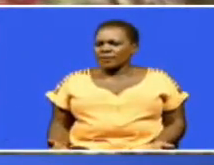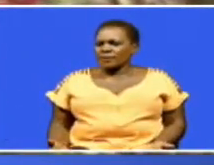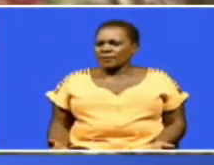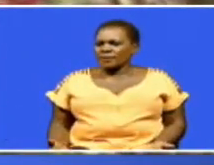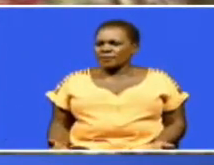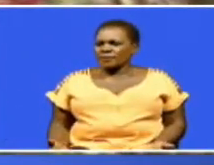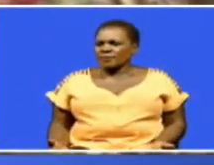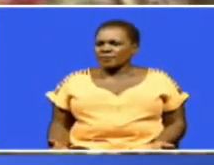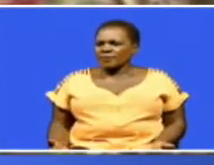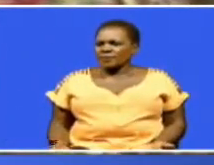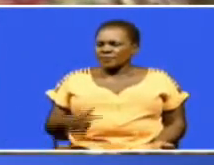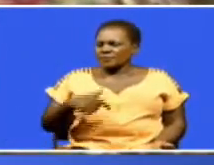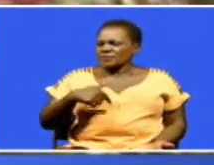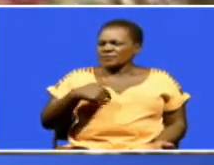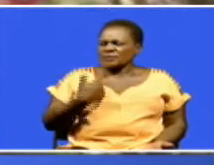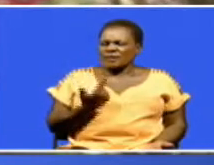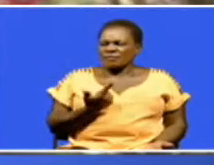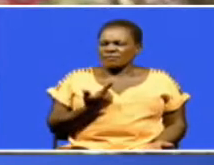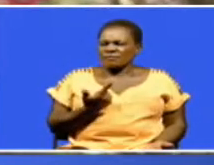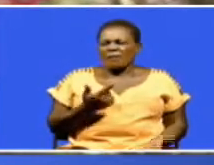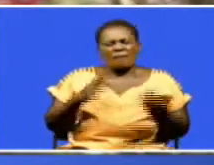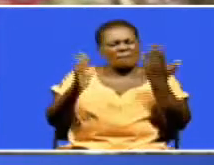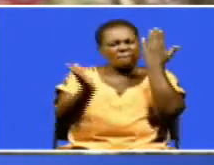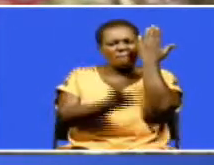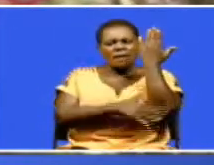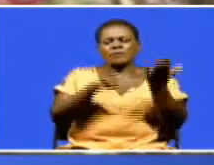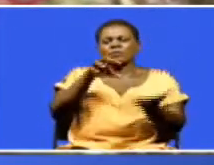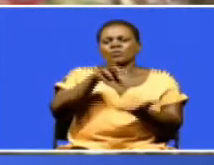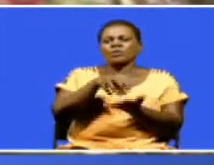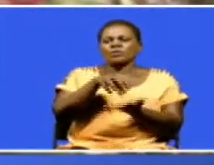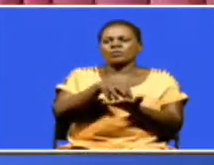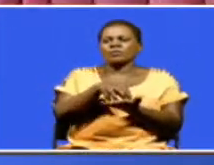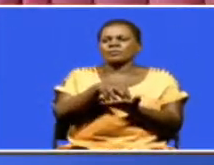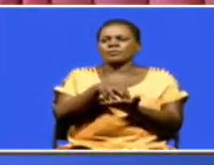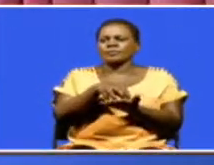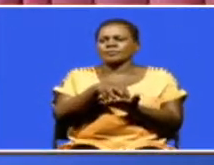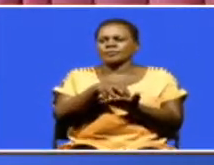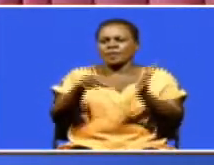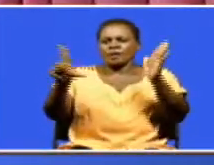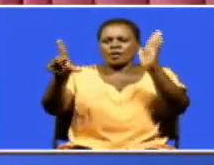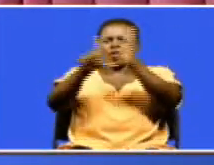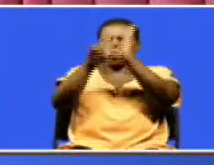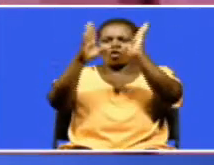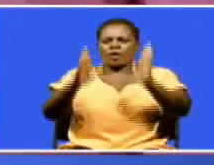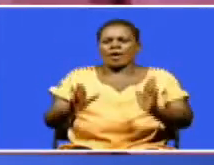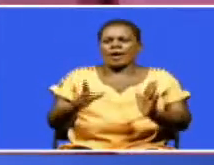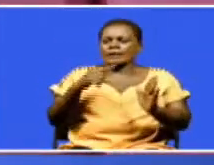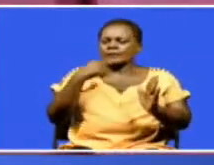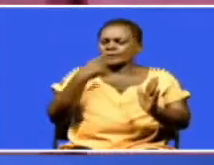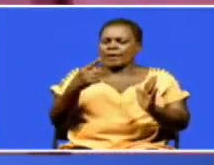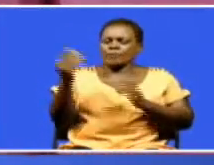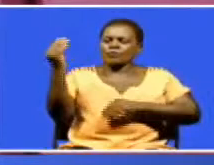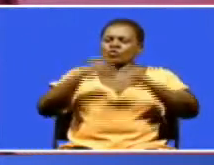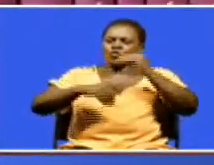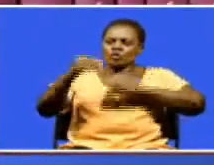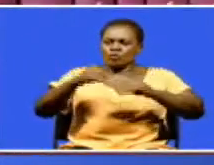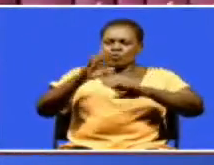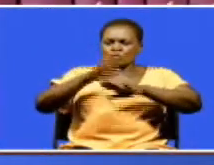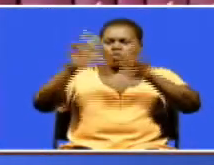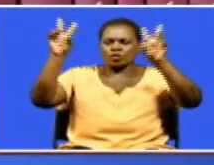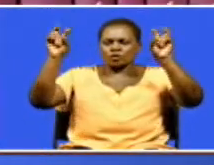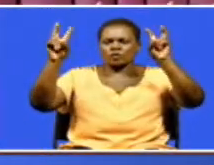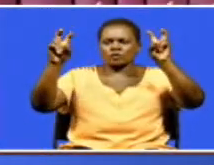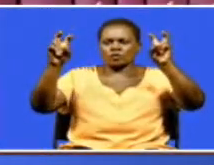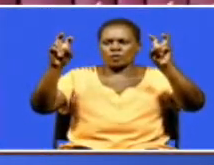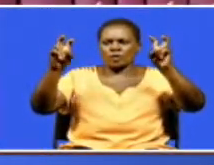so we'll make ourselves to be in a very ridiculous situation. Lawyers have also given their opinion on the issue. If